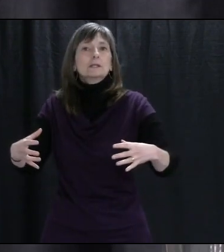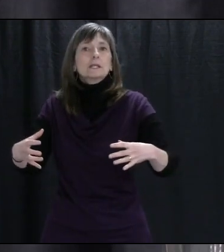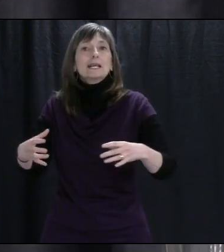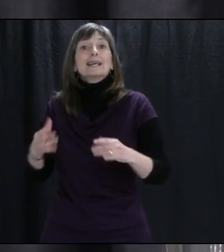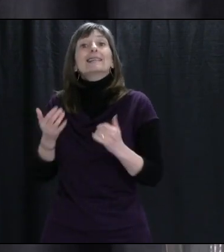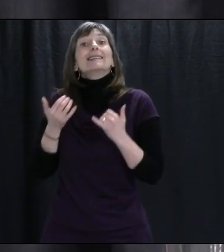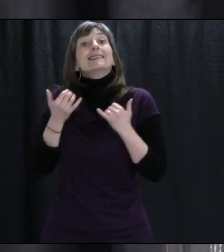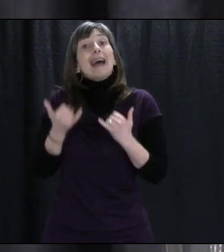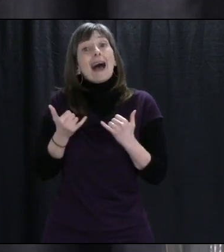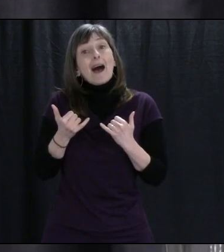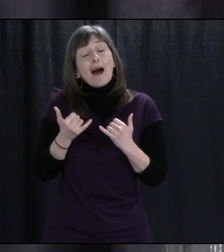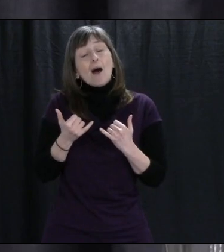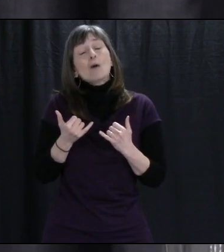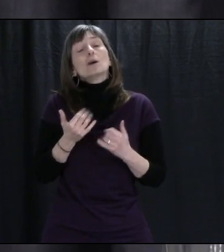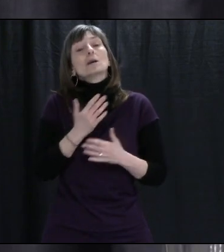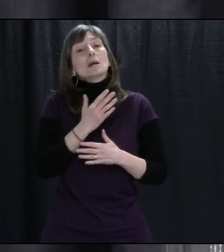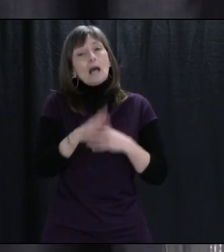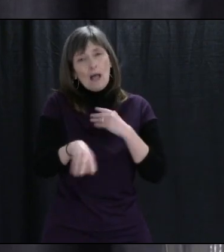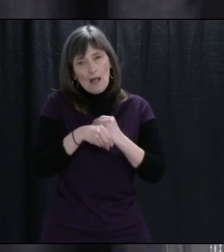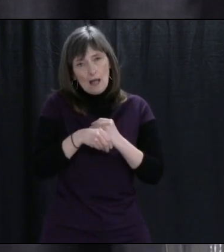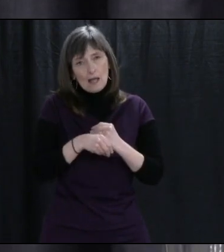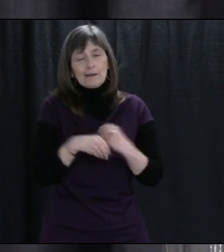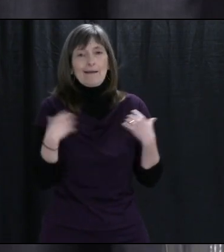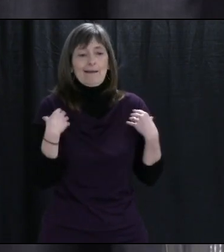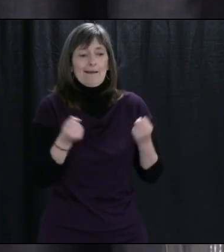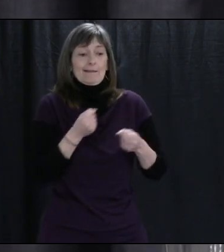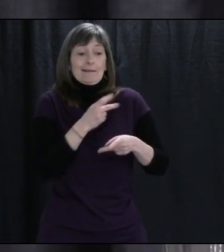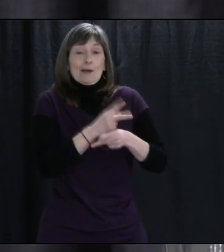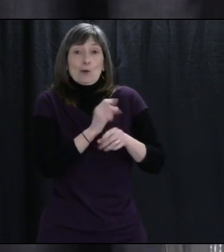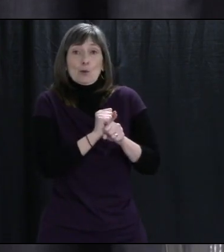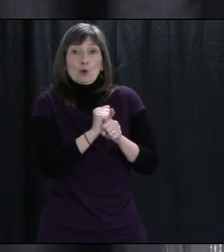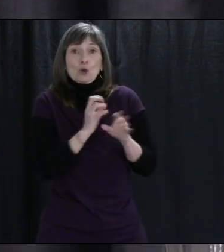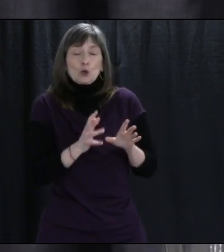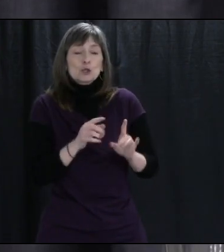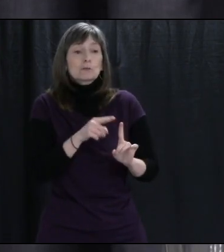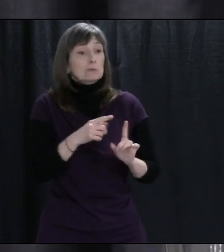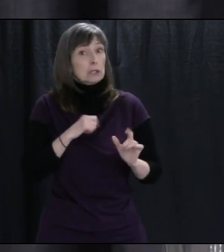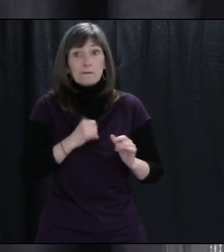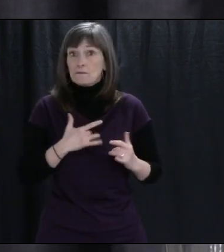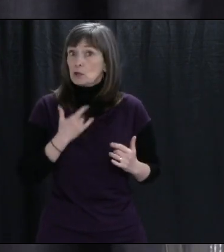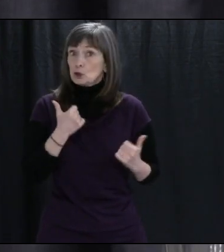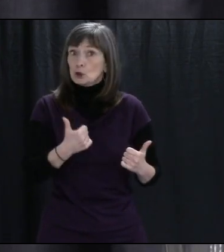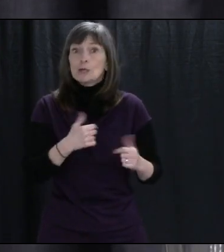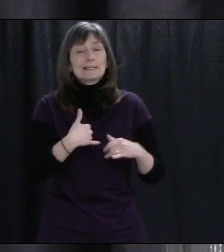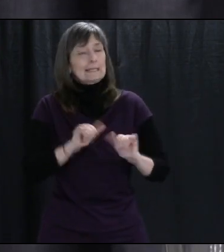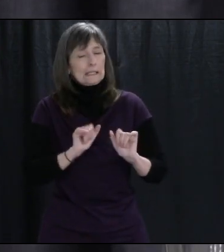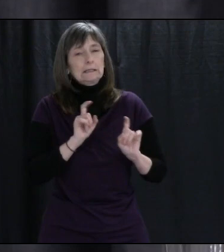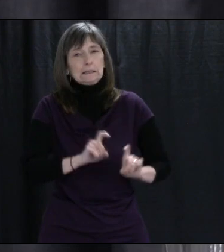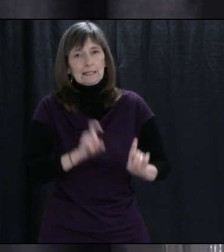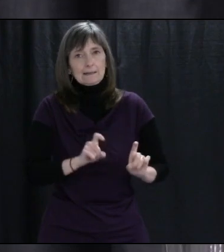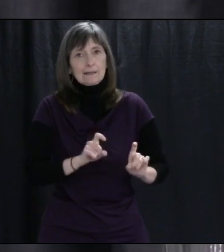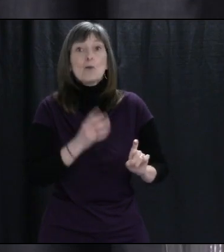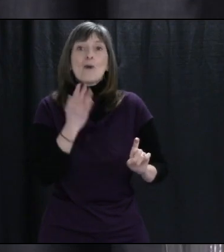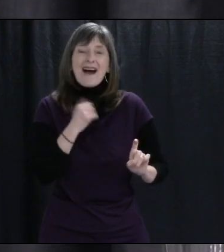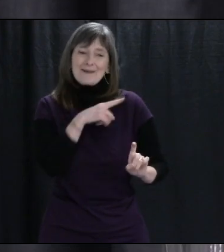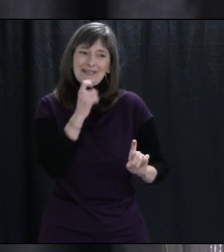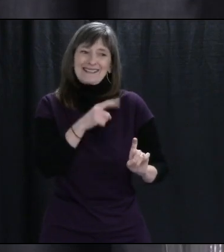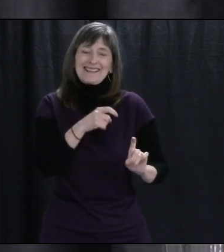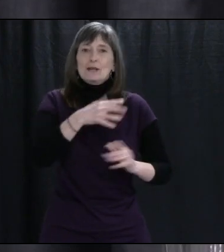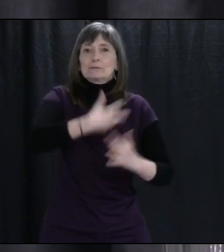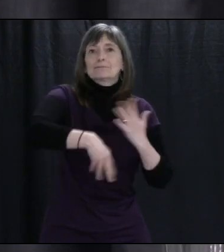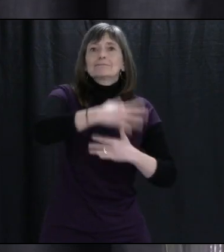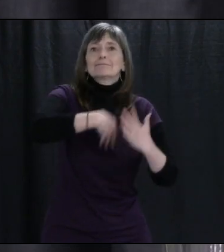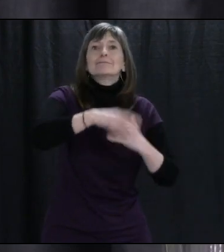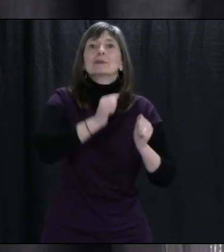to asymptomatic healthcare workers because of the vulnerability of the populations we're dealing with, and the fact that some of these